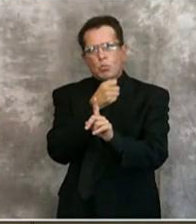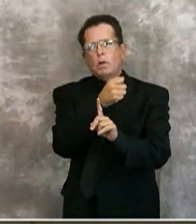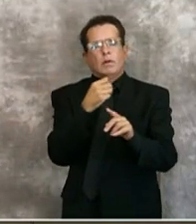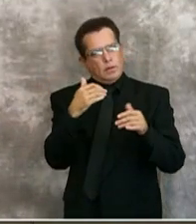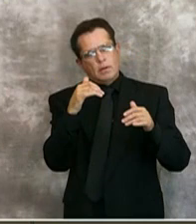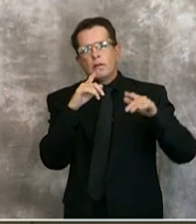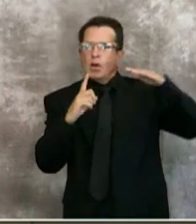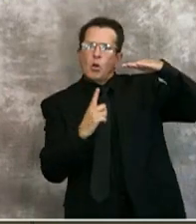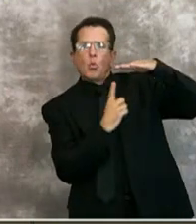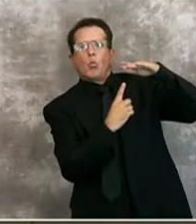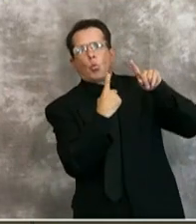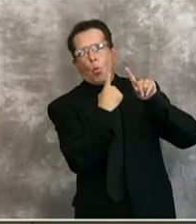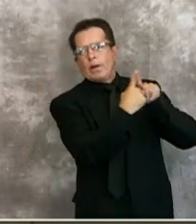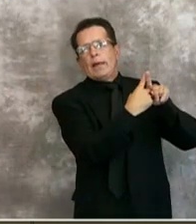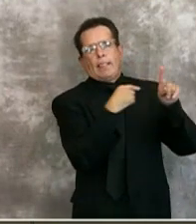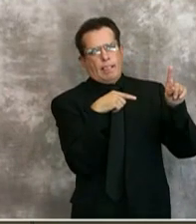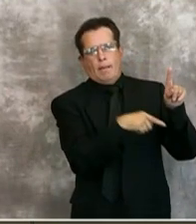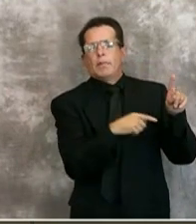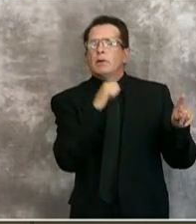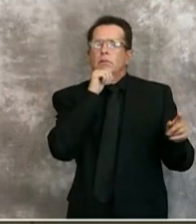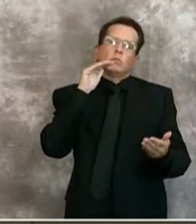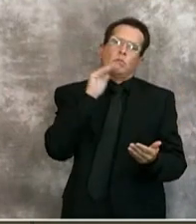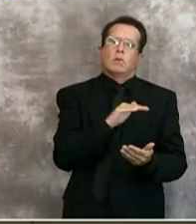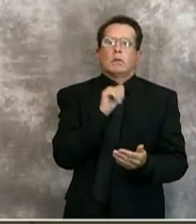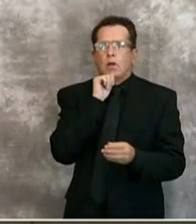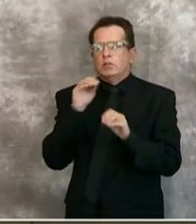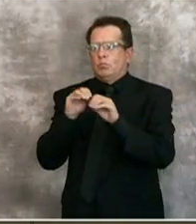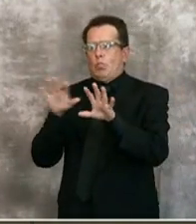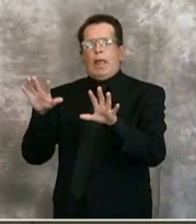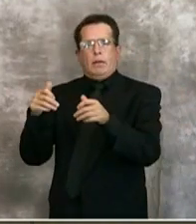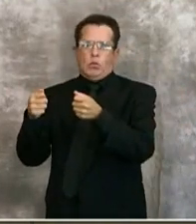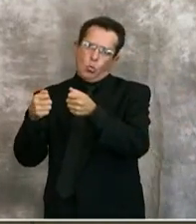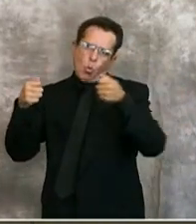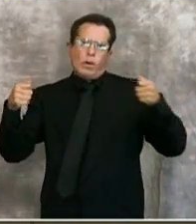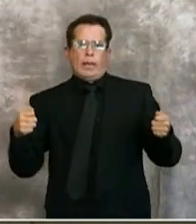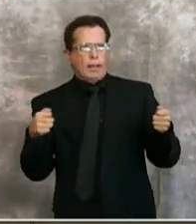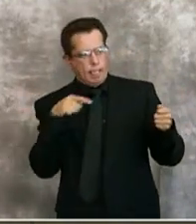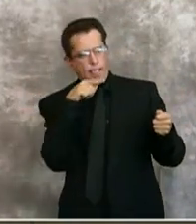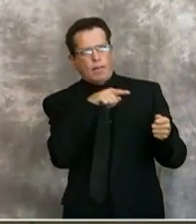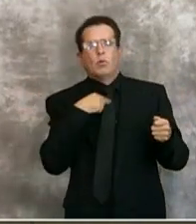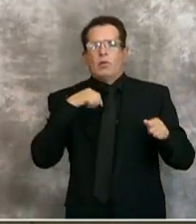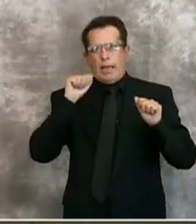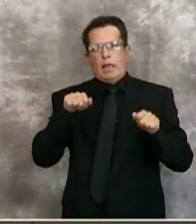general population so we can decrease the spread of the virus.